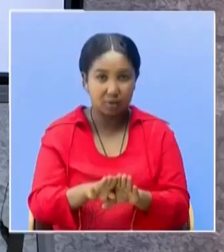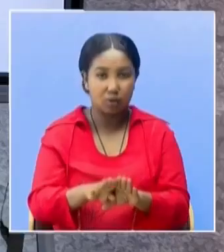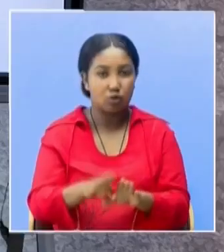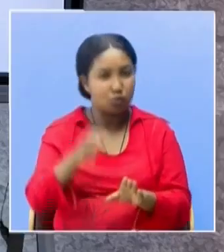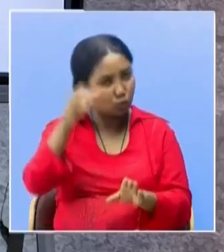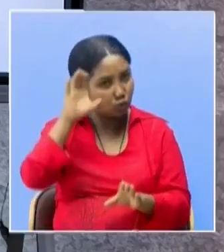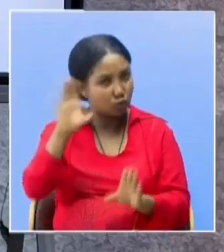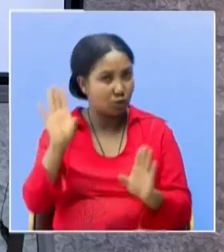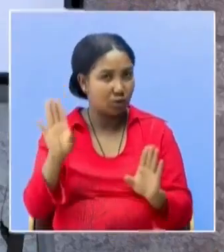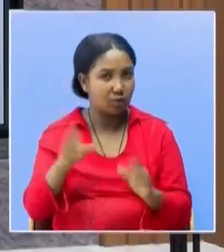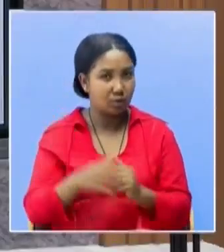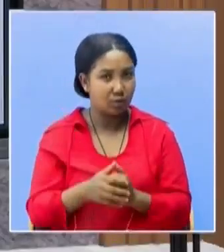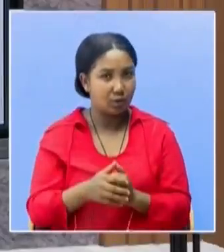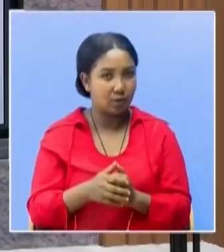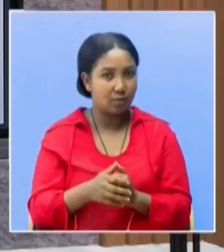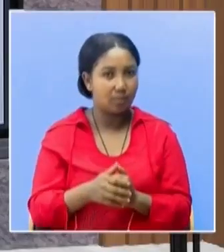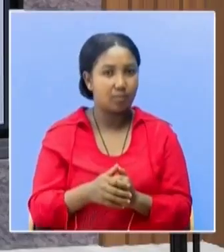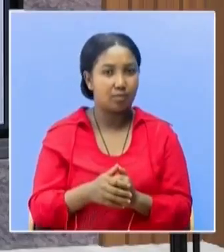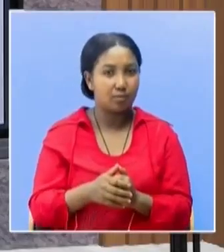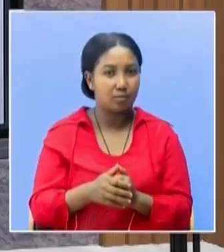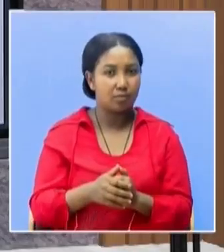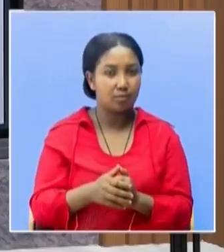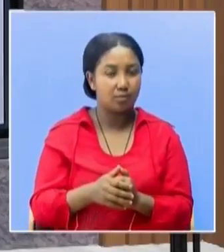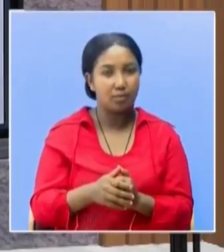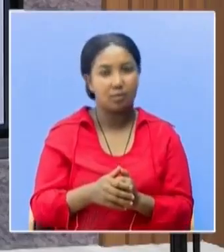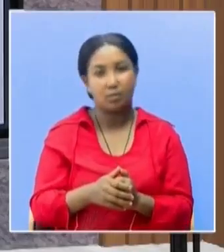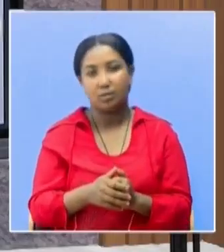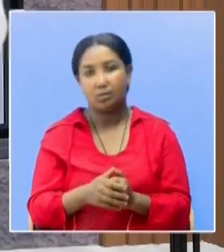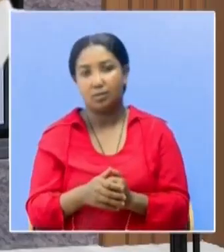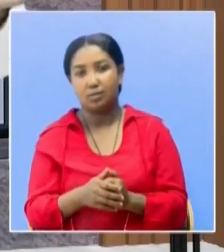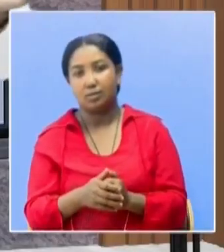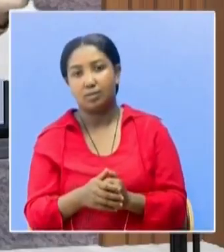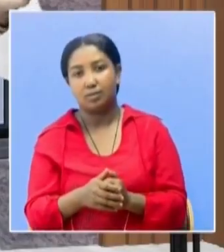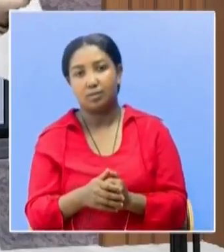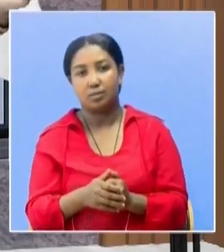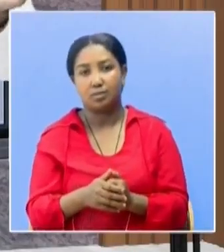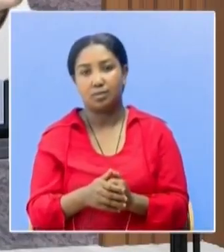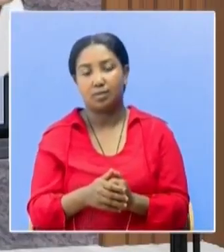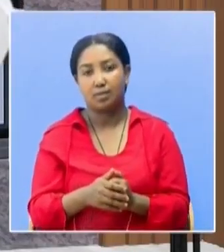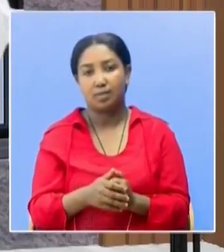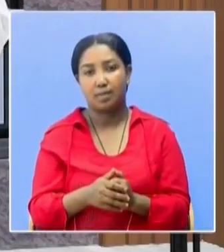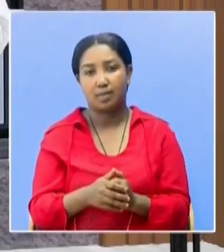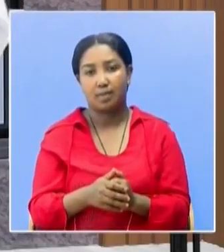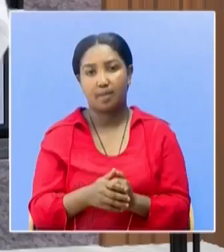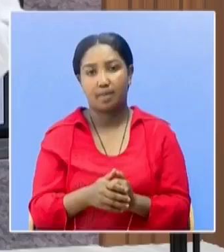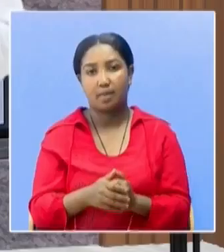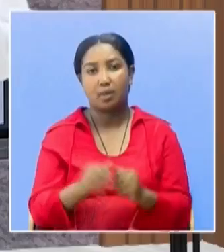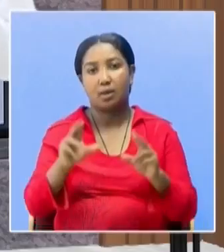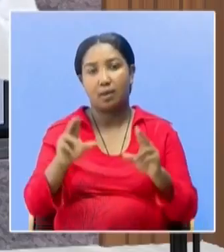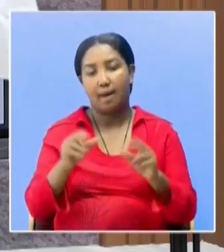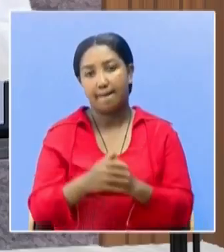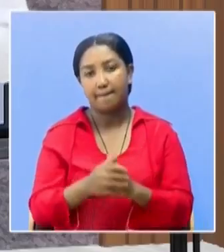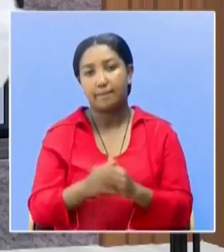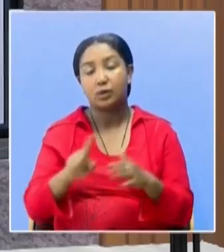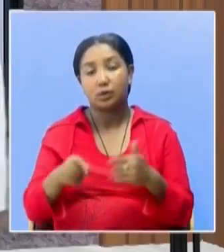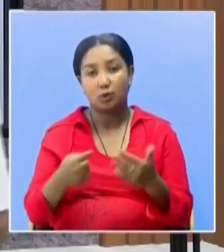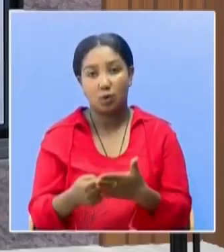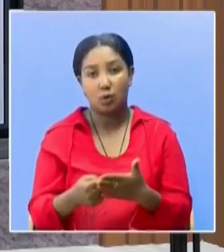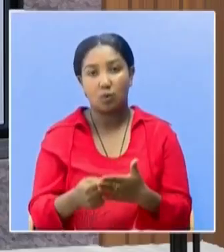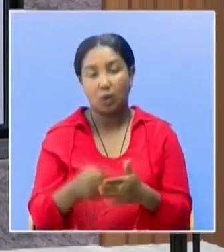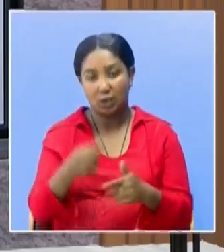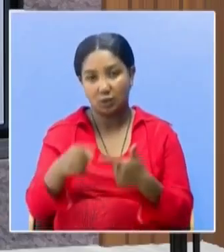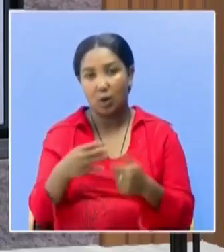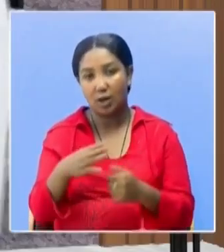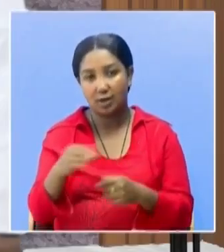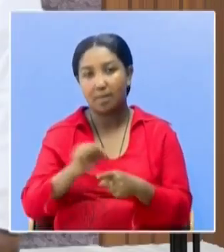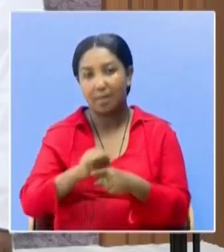should consider also, this is maybe the common, it's maybe common for all. There's no problem at all. No problem at all. So let's go